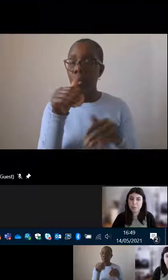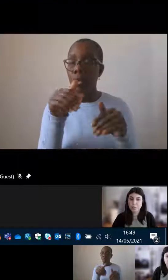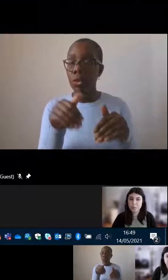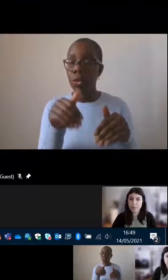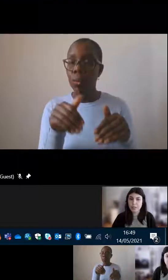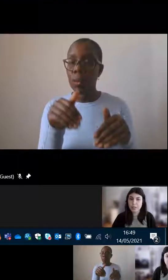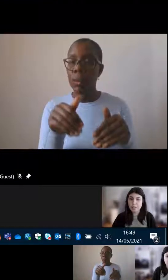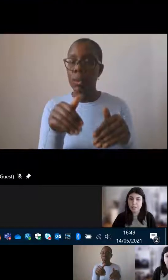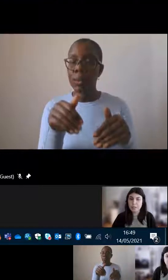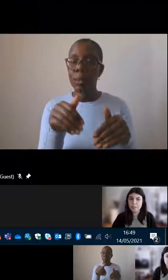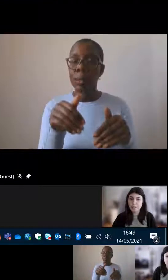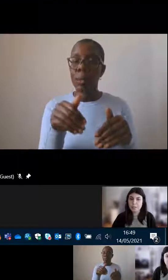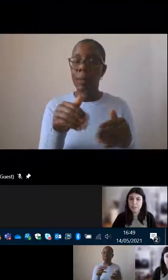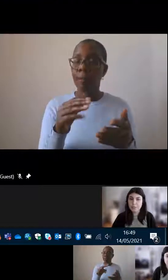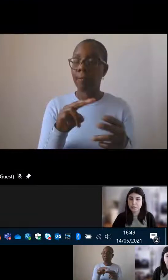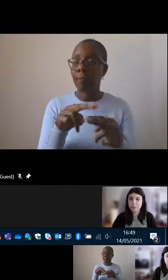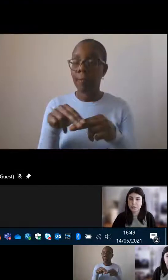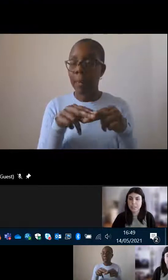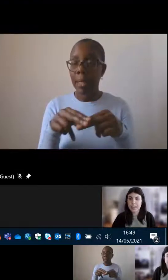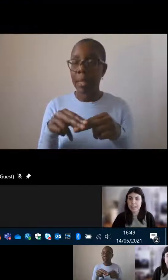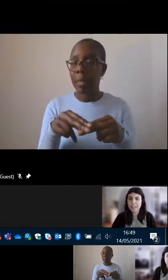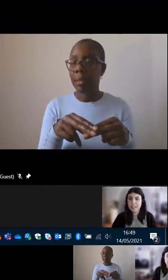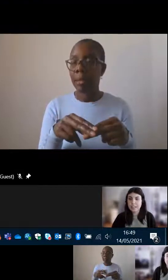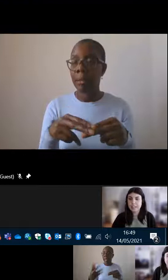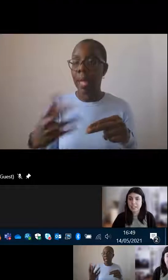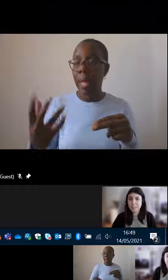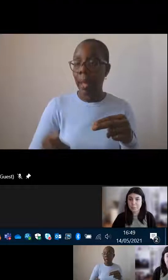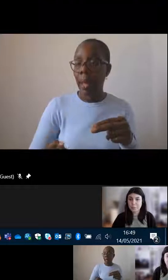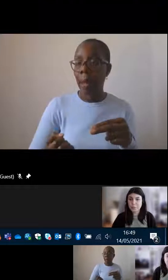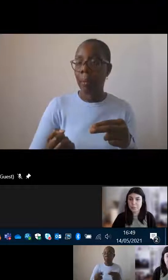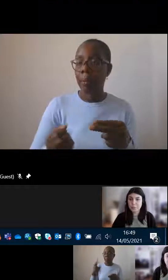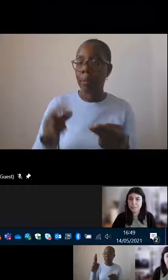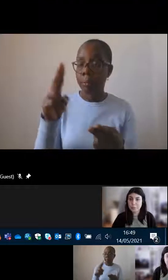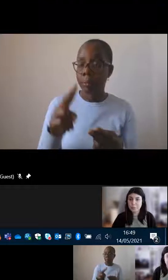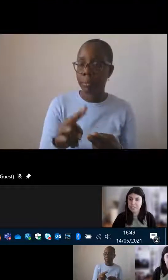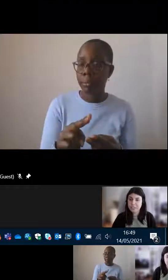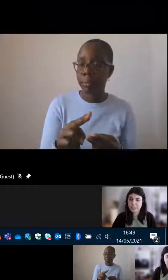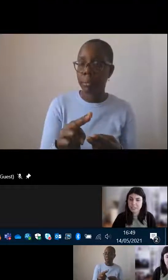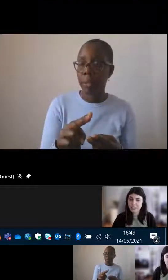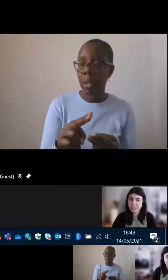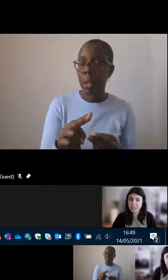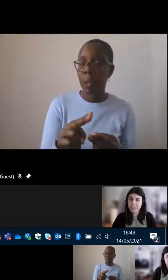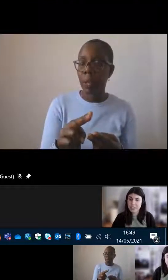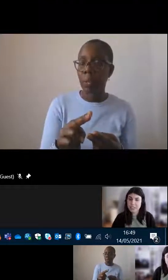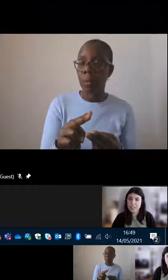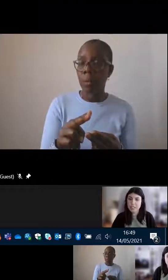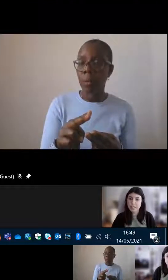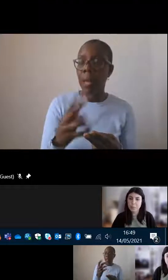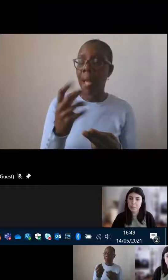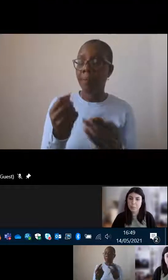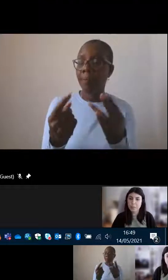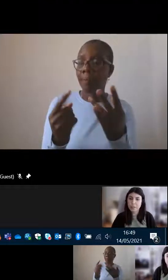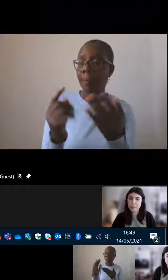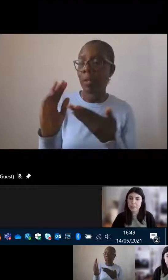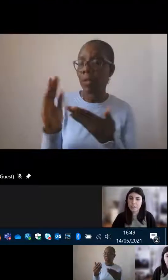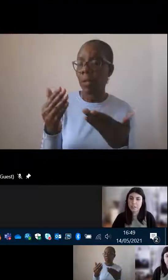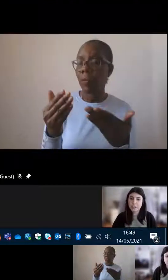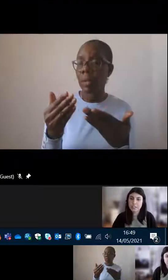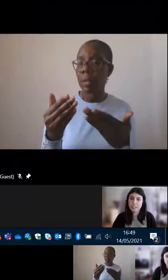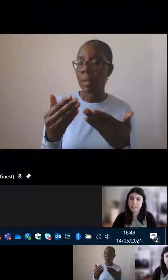low income and to afford food, can get support from the following services. So that's the